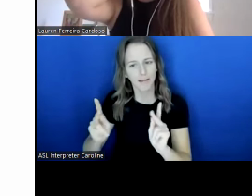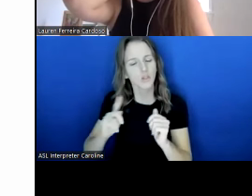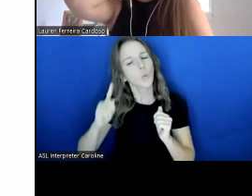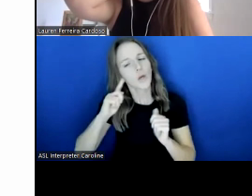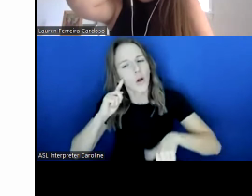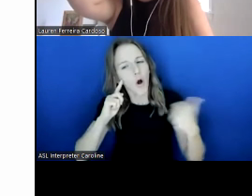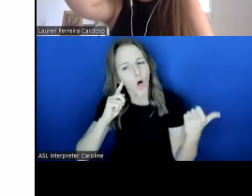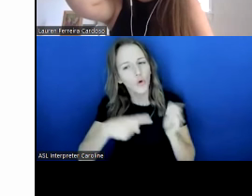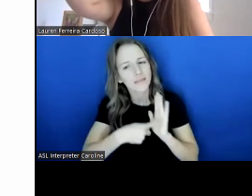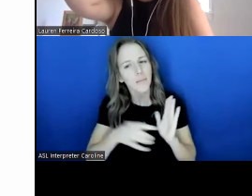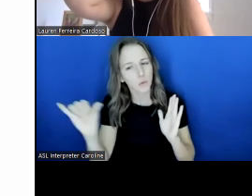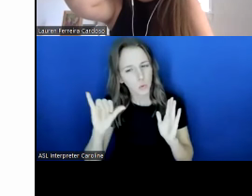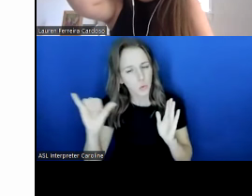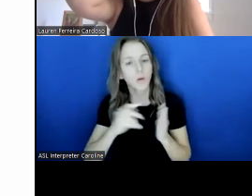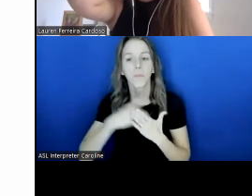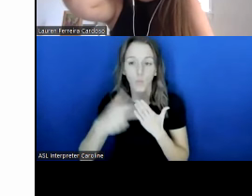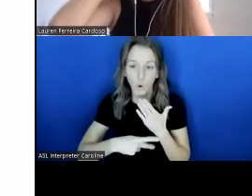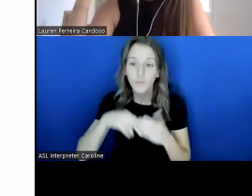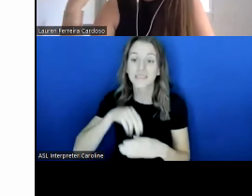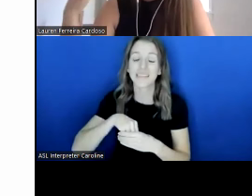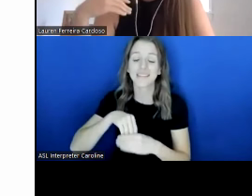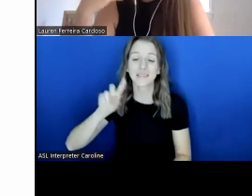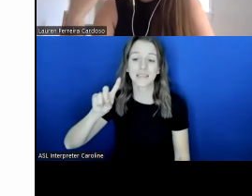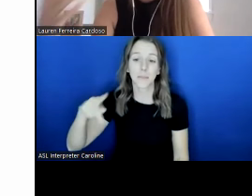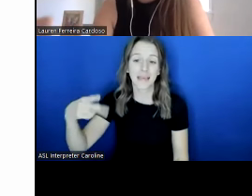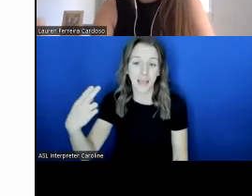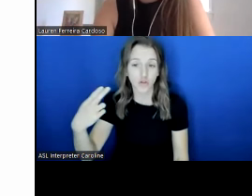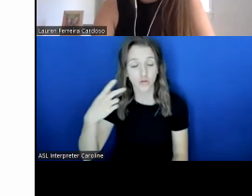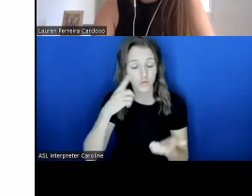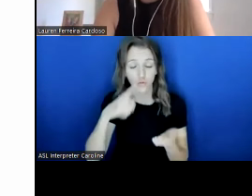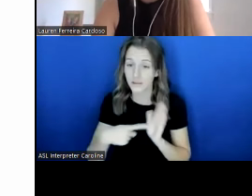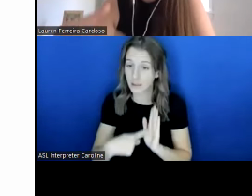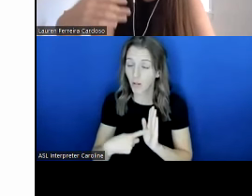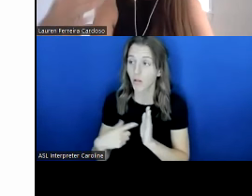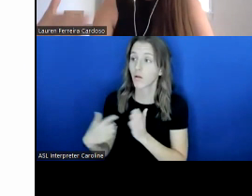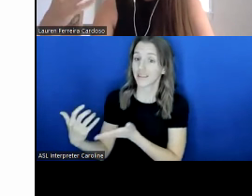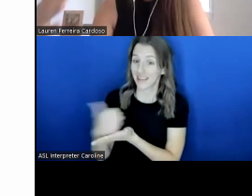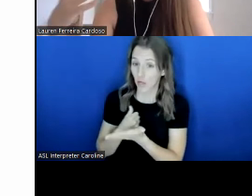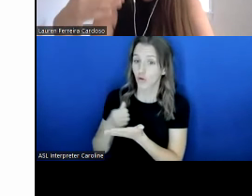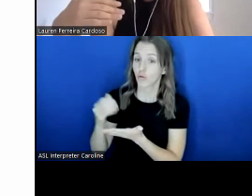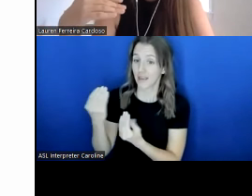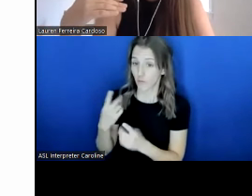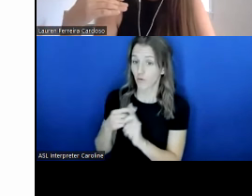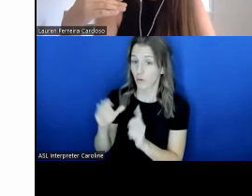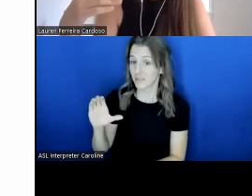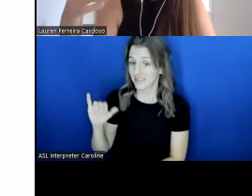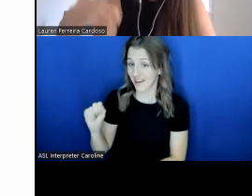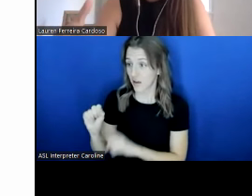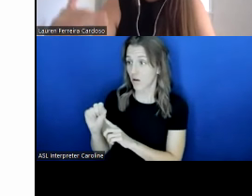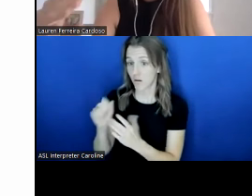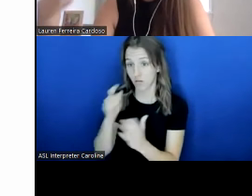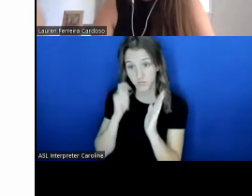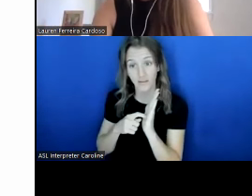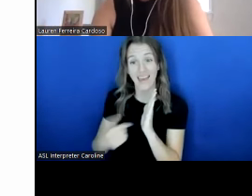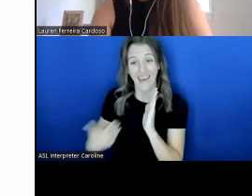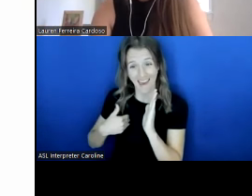of programs within DPH, for instance, that were able to get data from CCIS, see that there were actually needs